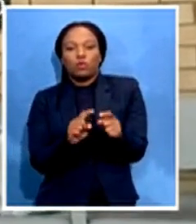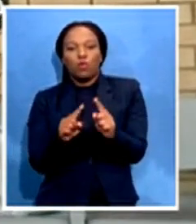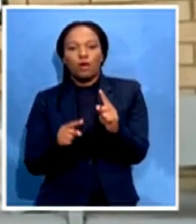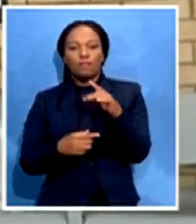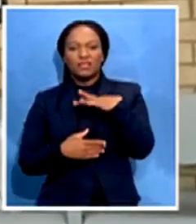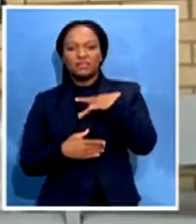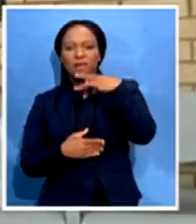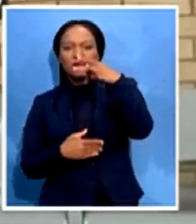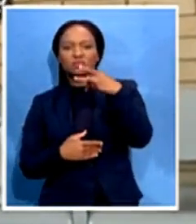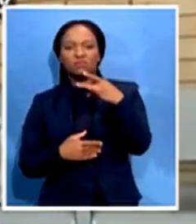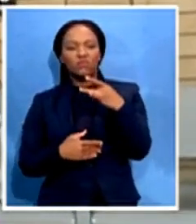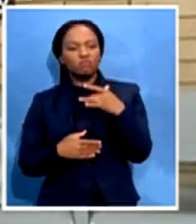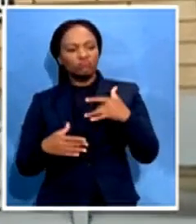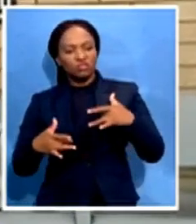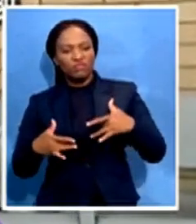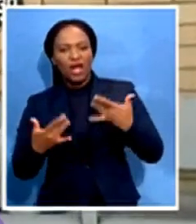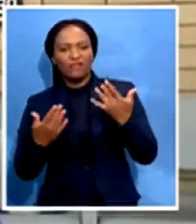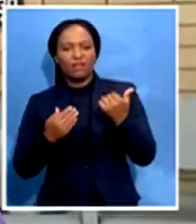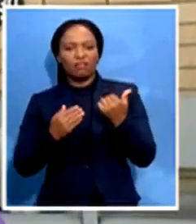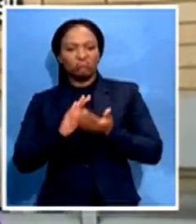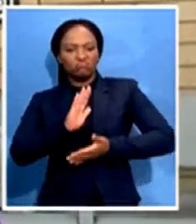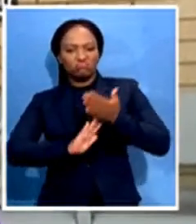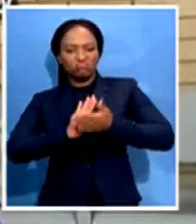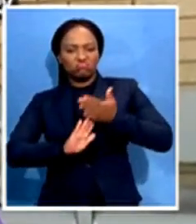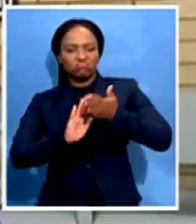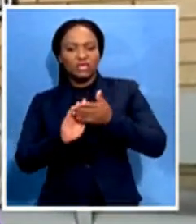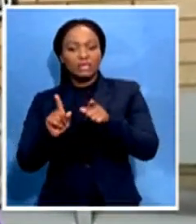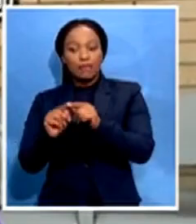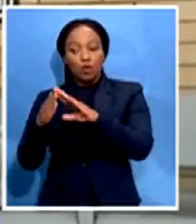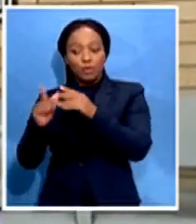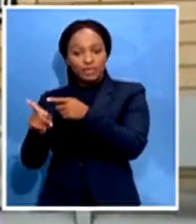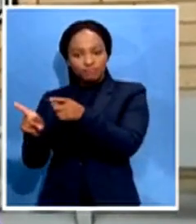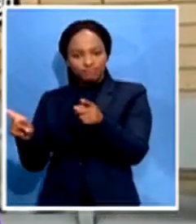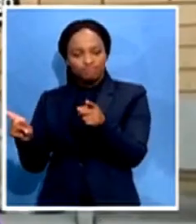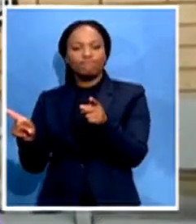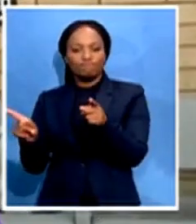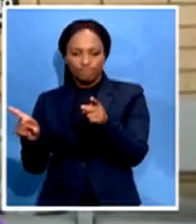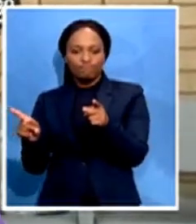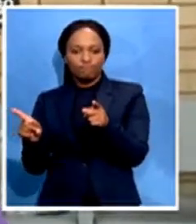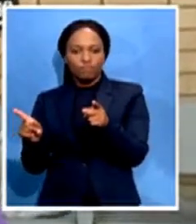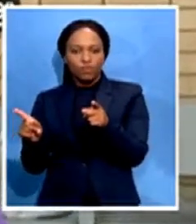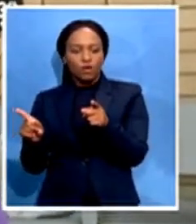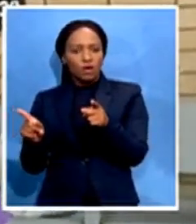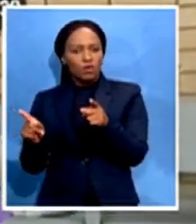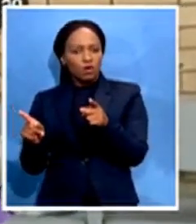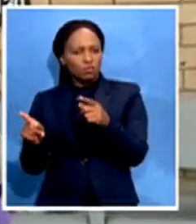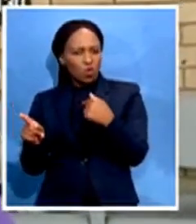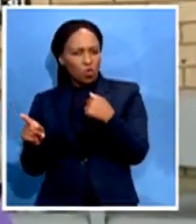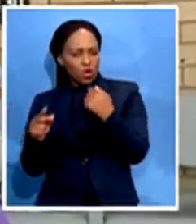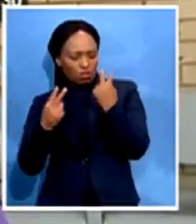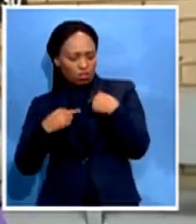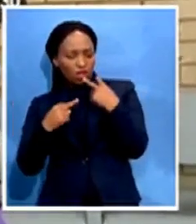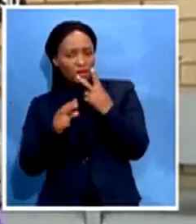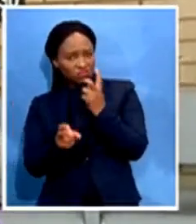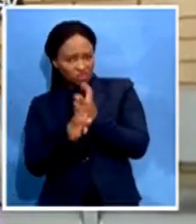spirit that we have as a community, you know, I think we underestimate how tough we are as a species. So for the